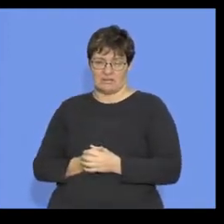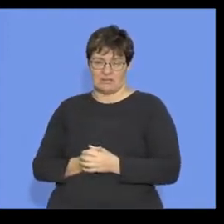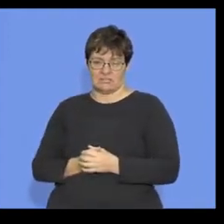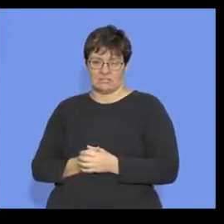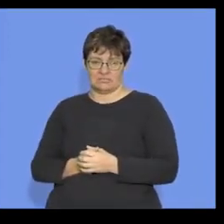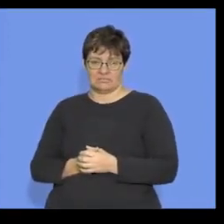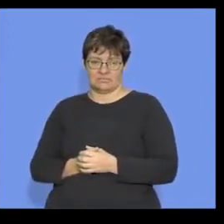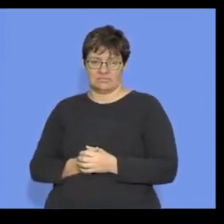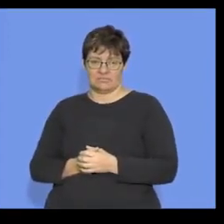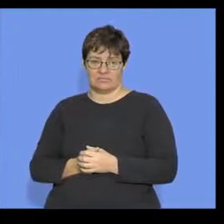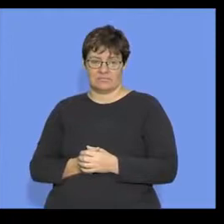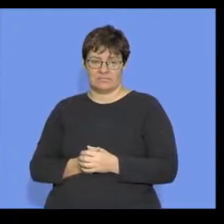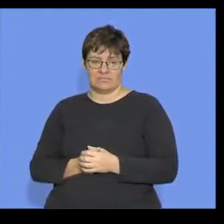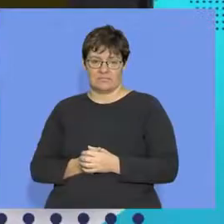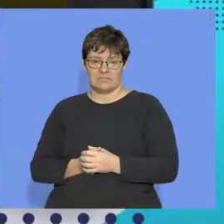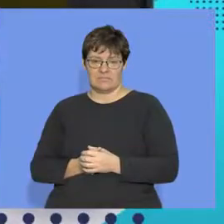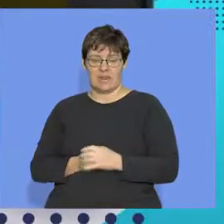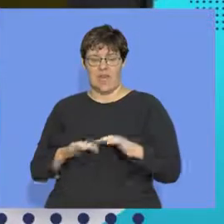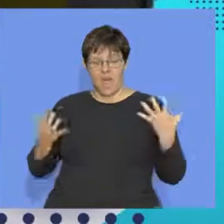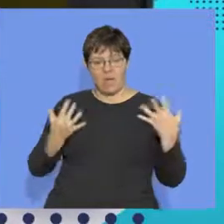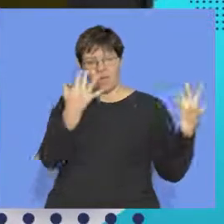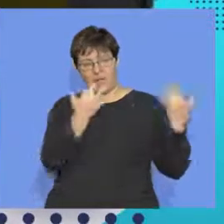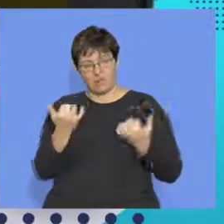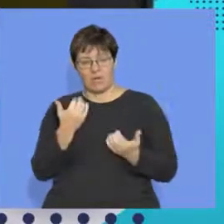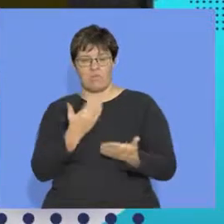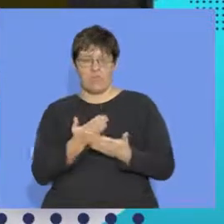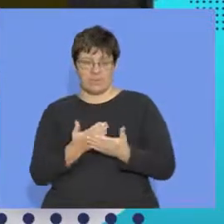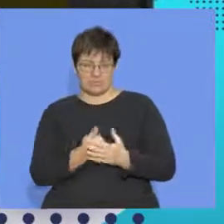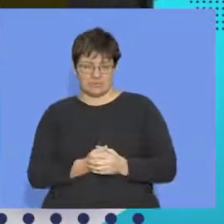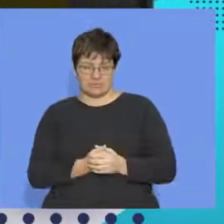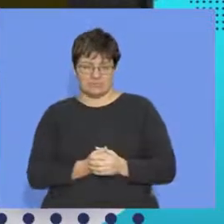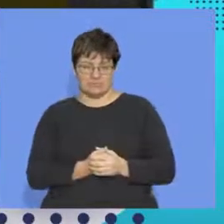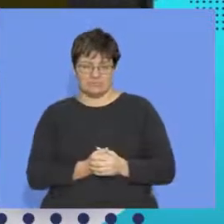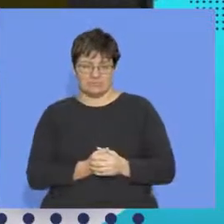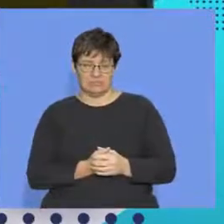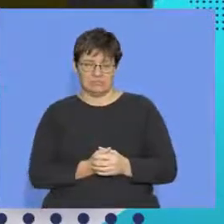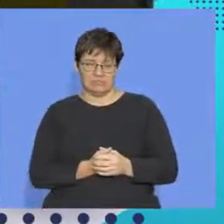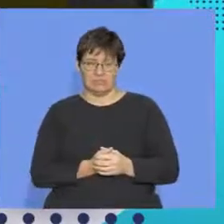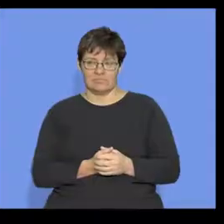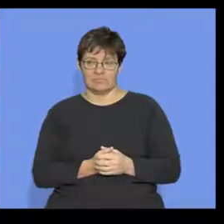was about the probability. How do we calculate the probability?